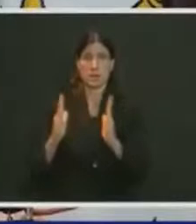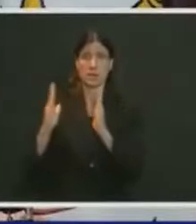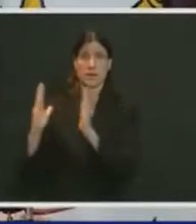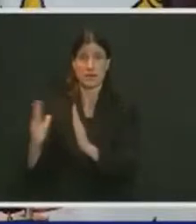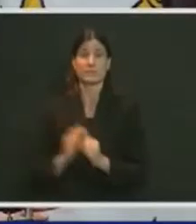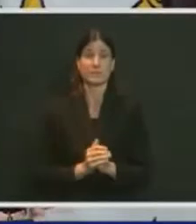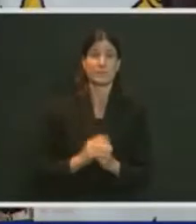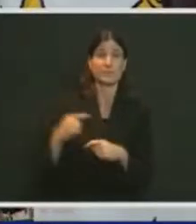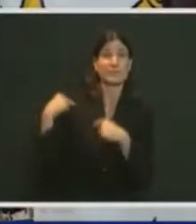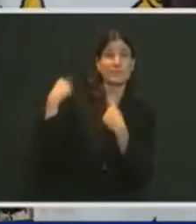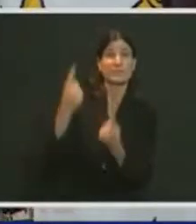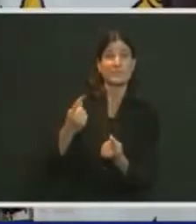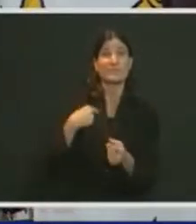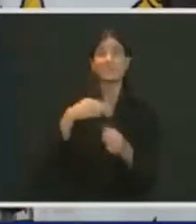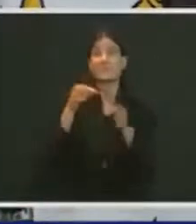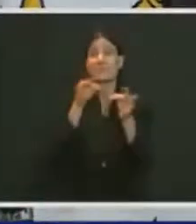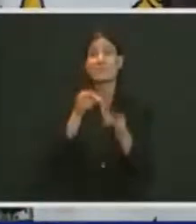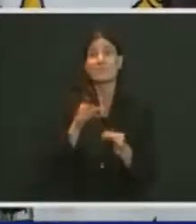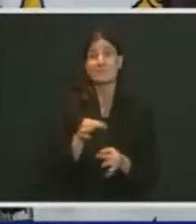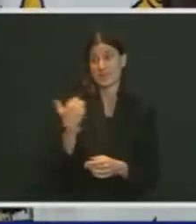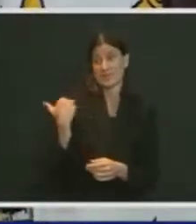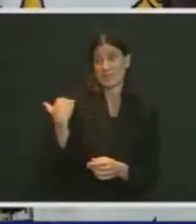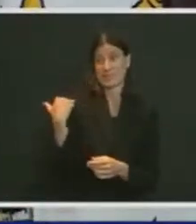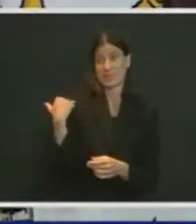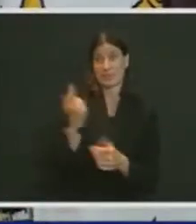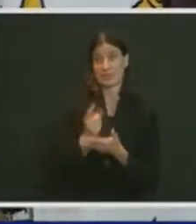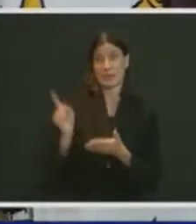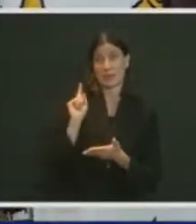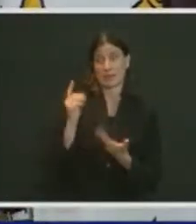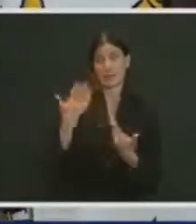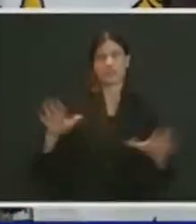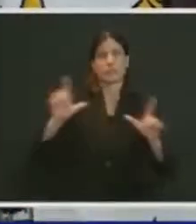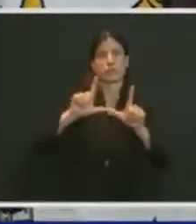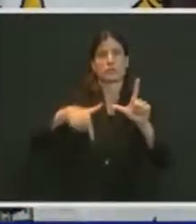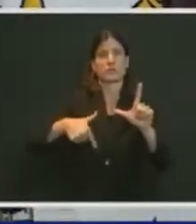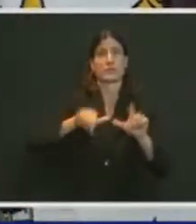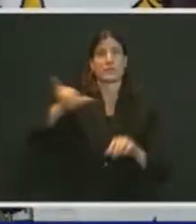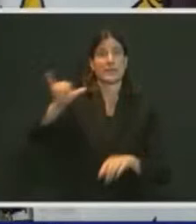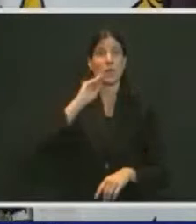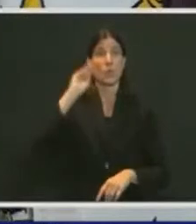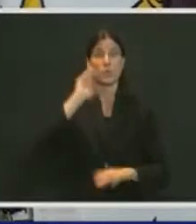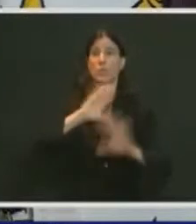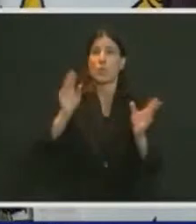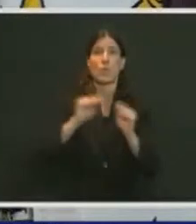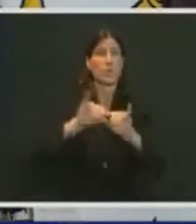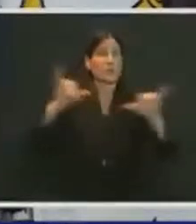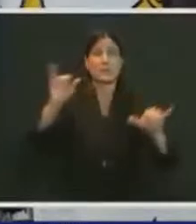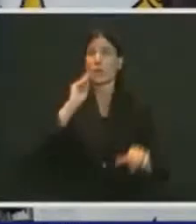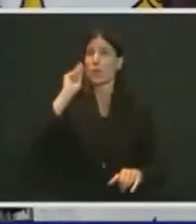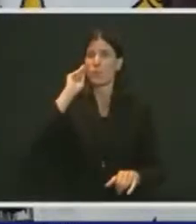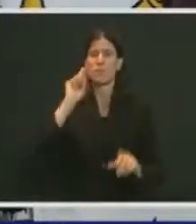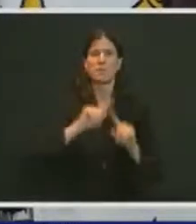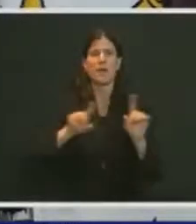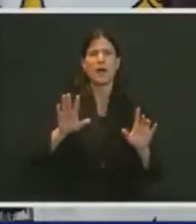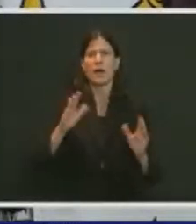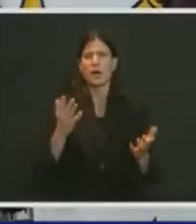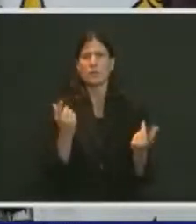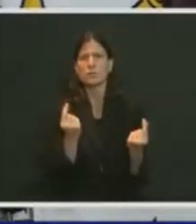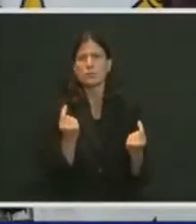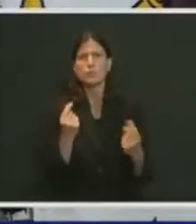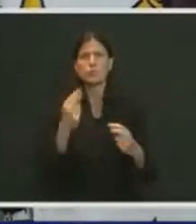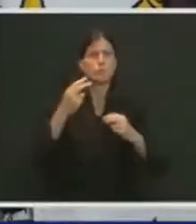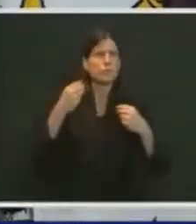I said that it was time to get out of our houses, reopen retail, construction,